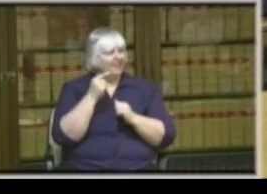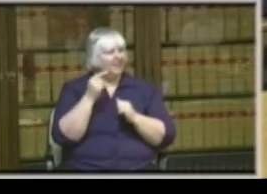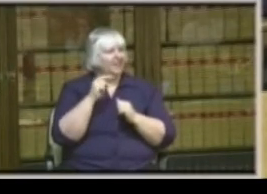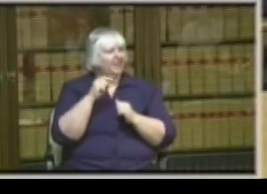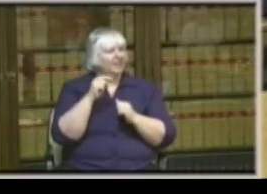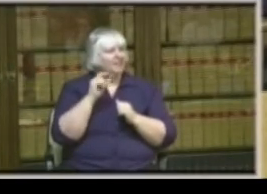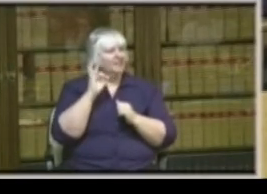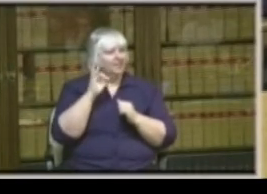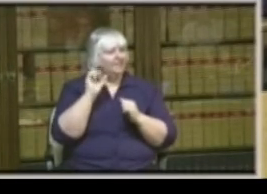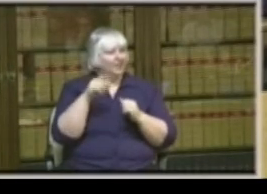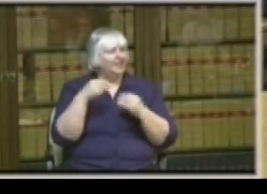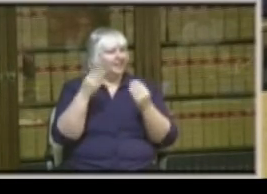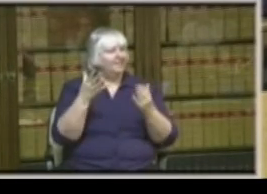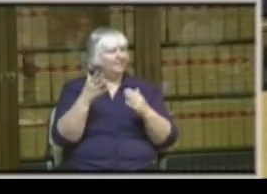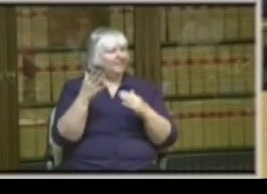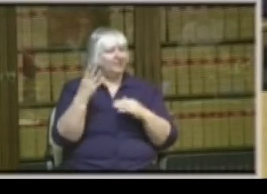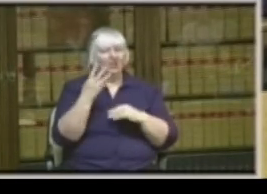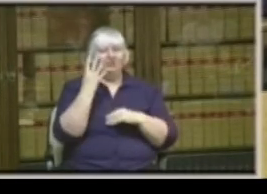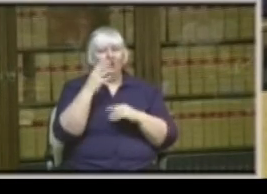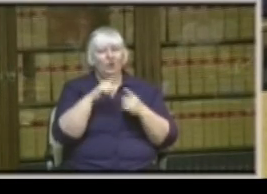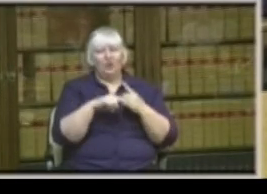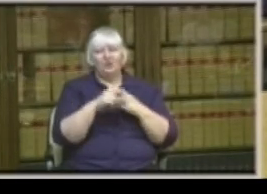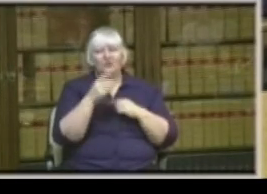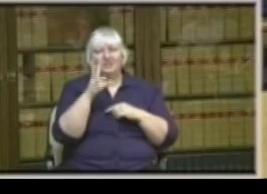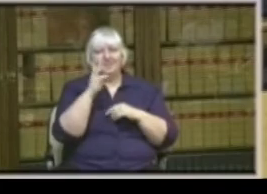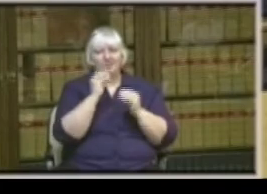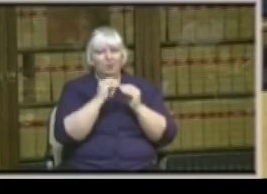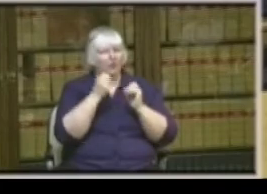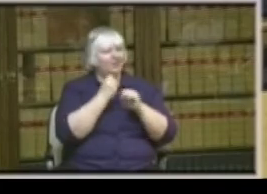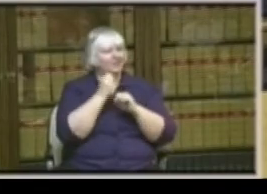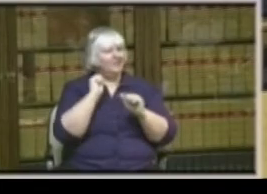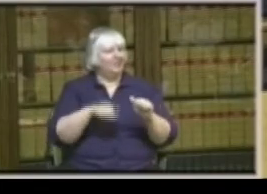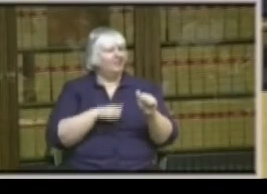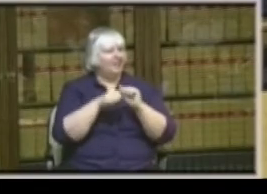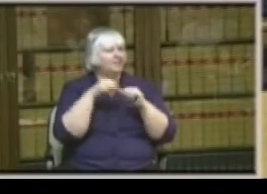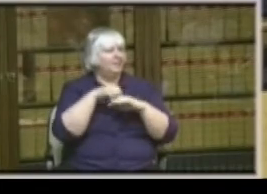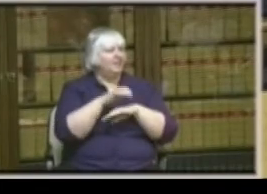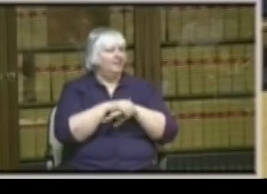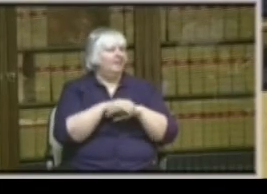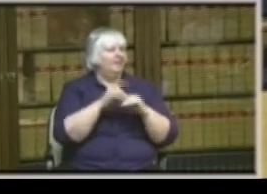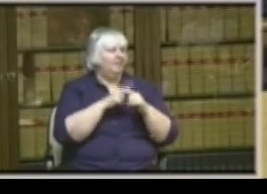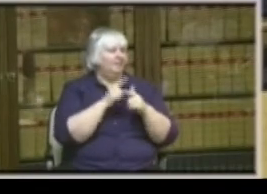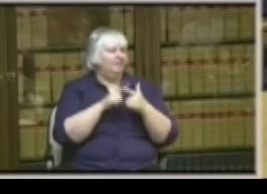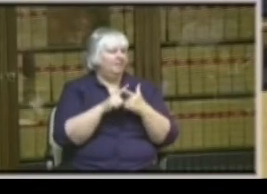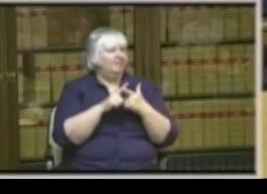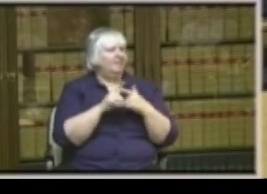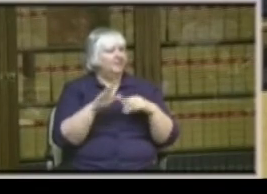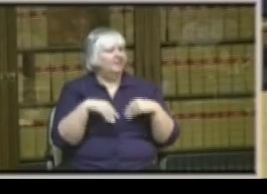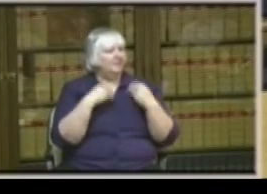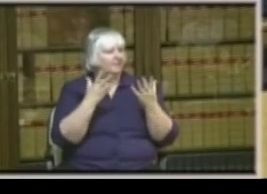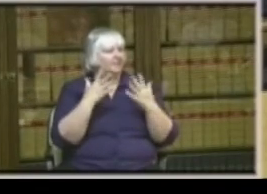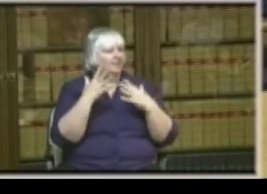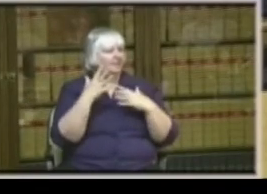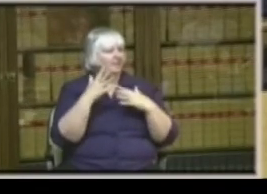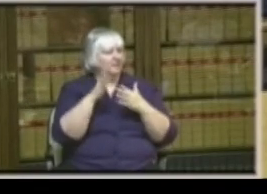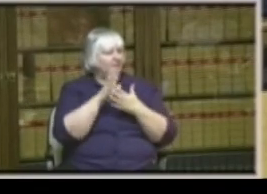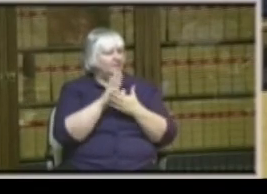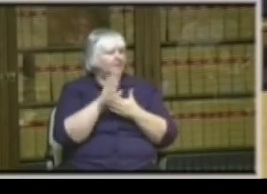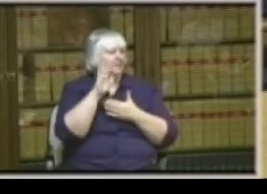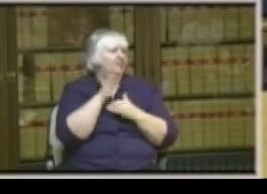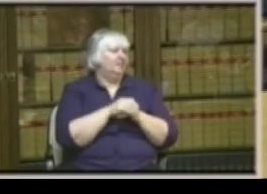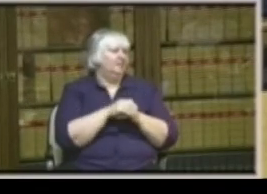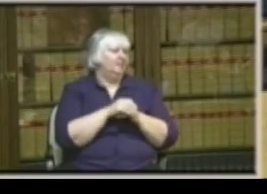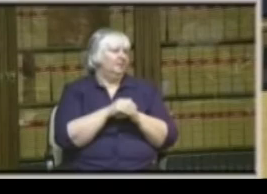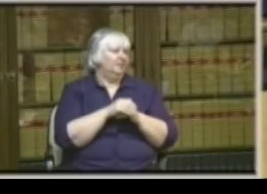And maybe if you give them 4 or 6 more years, they'll be able to catch up in that English. But during that time, they should be in